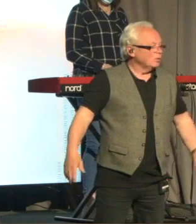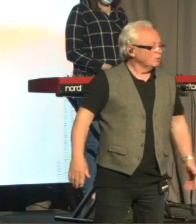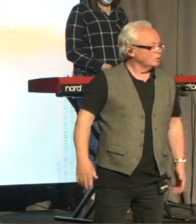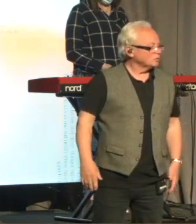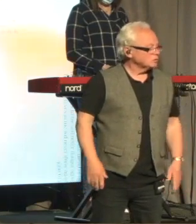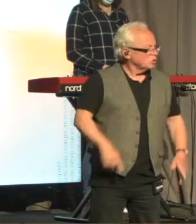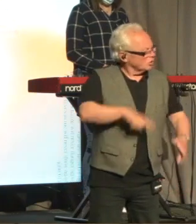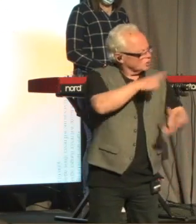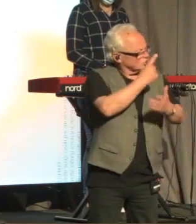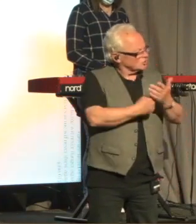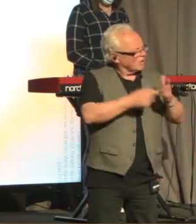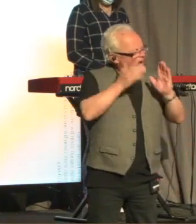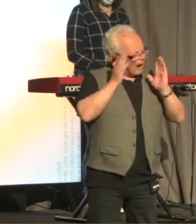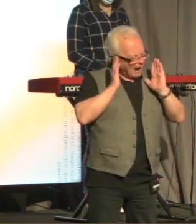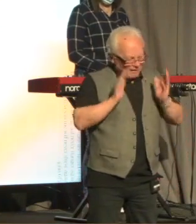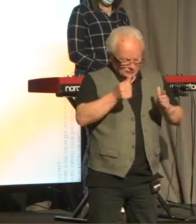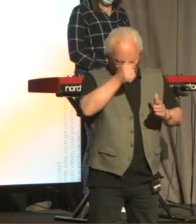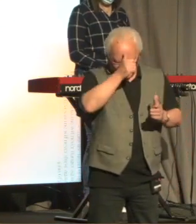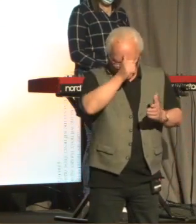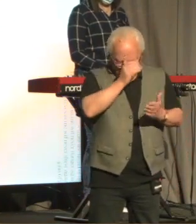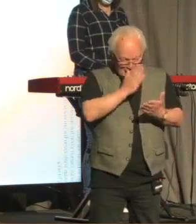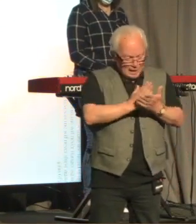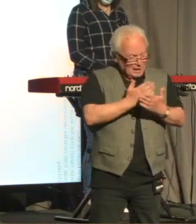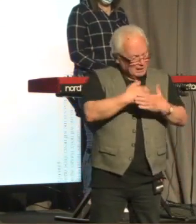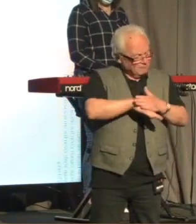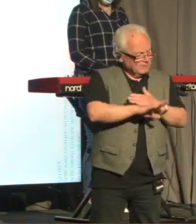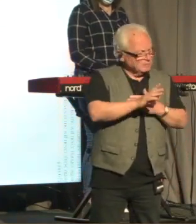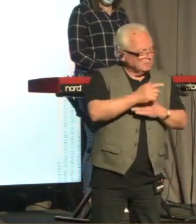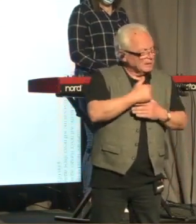You just have to believe in me.